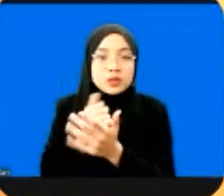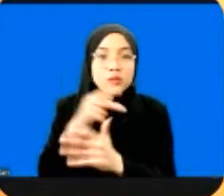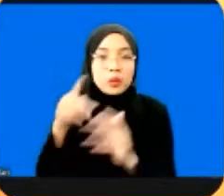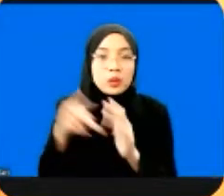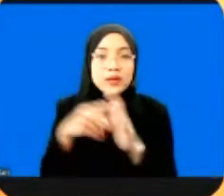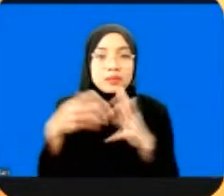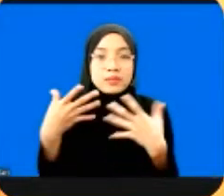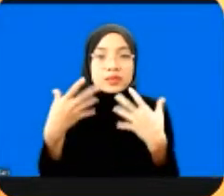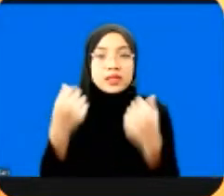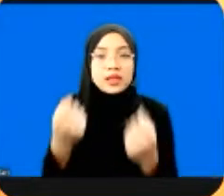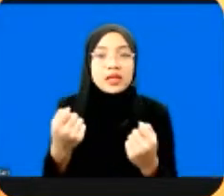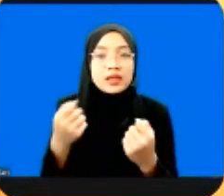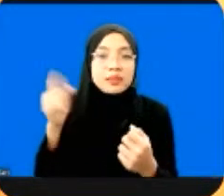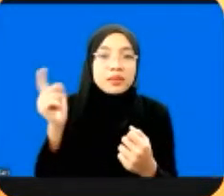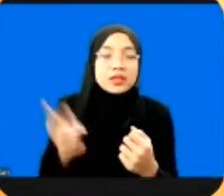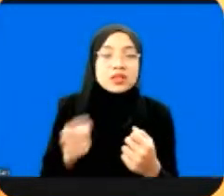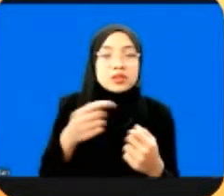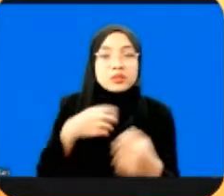the